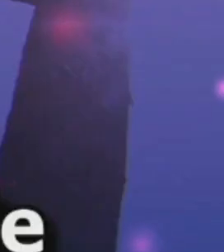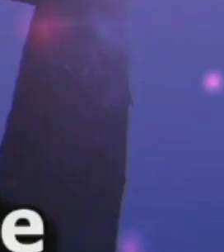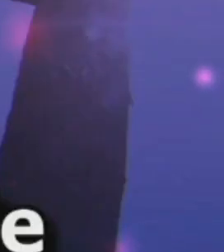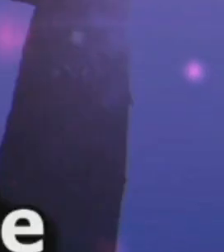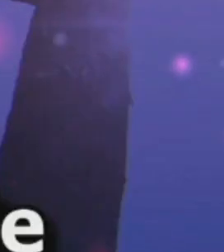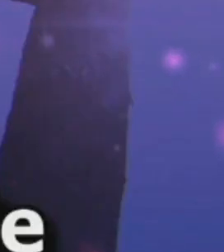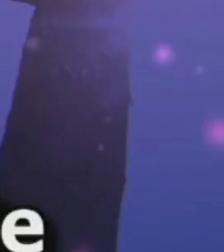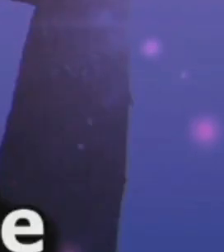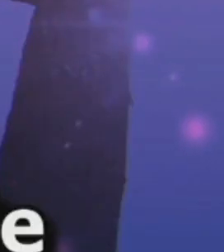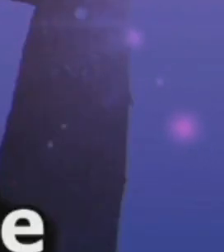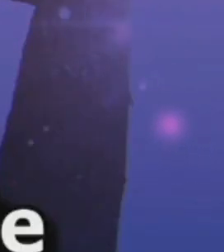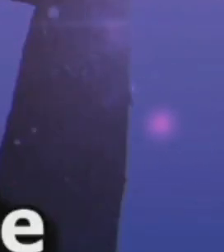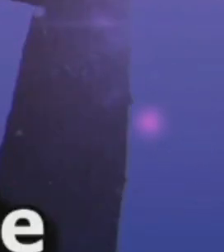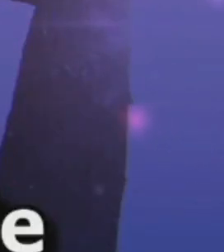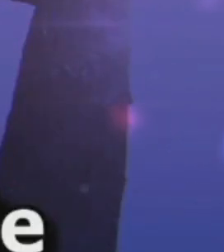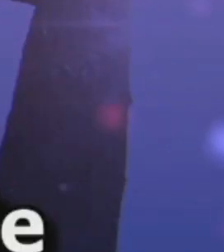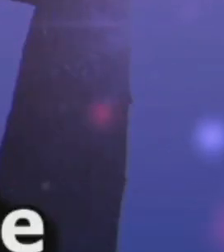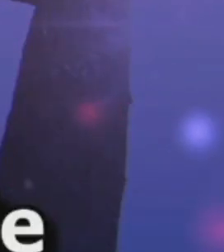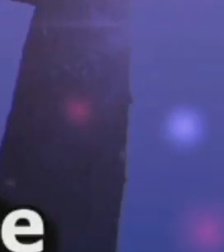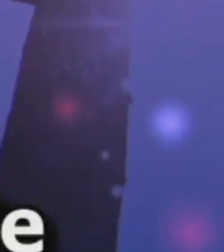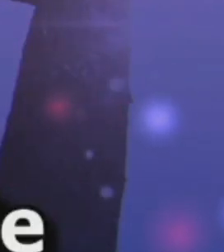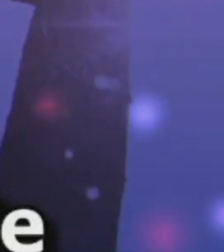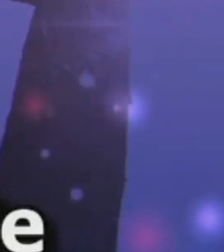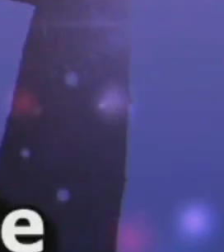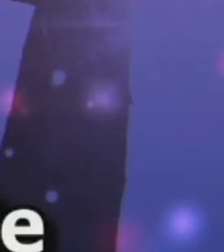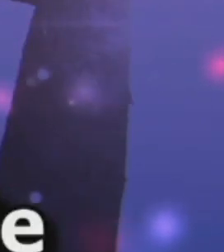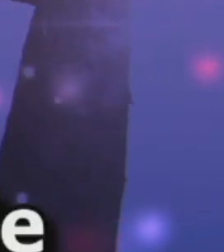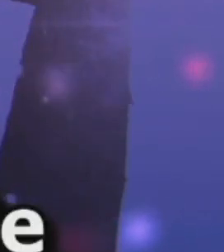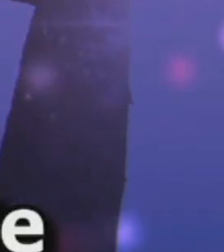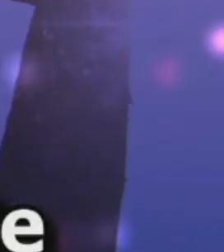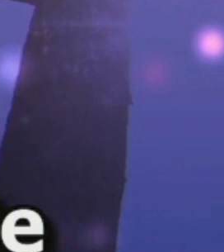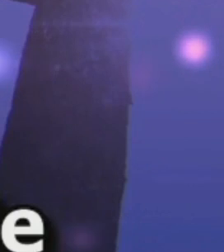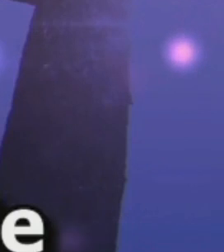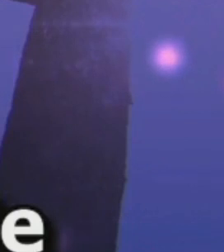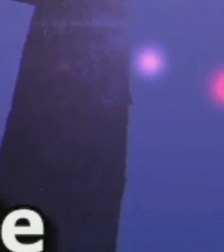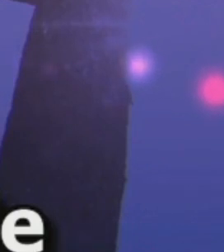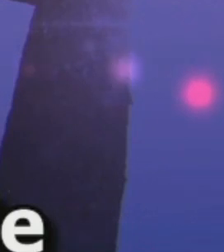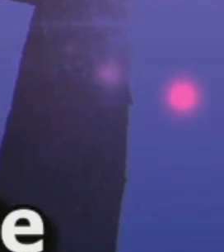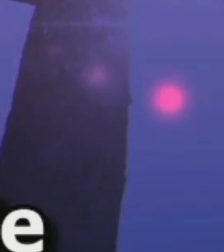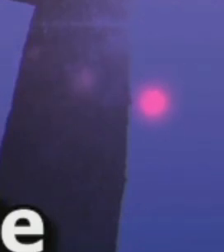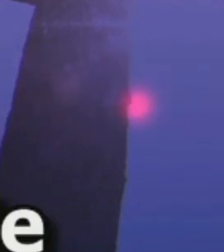believe. All things are possible.